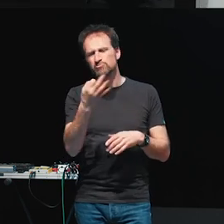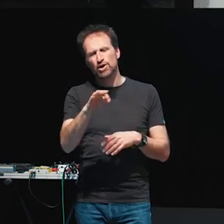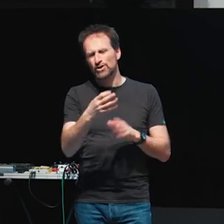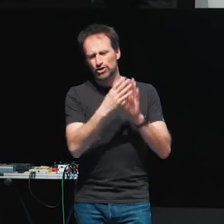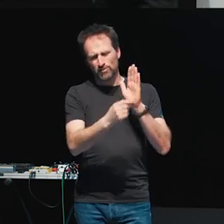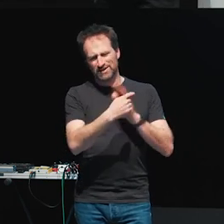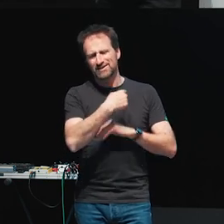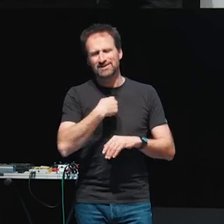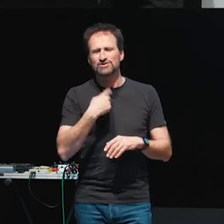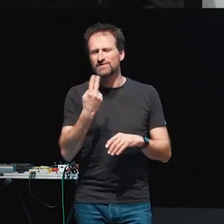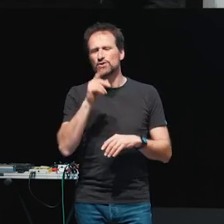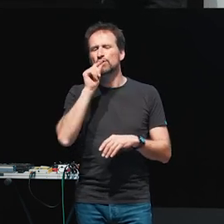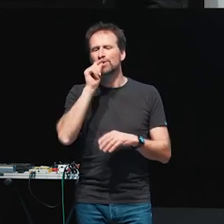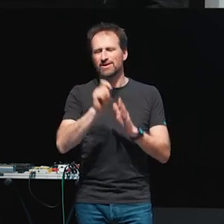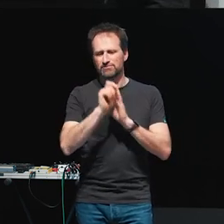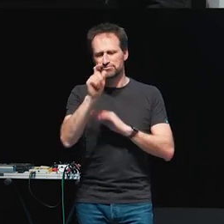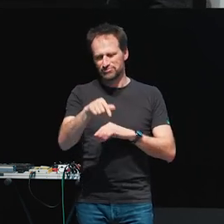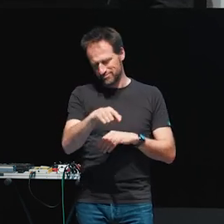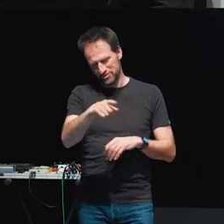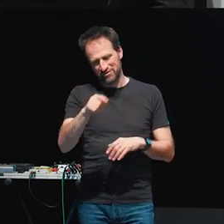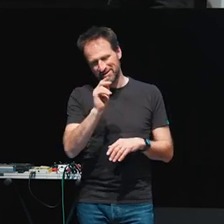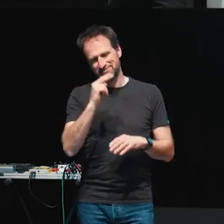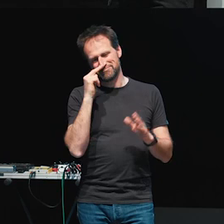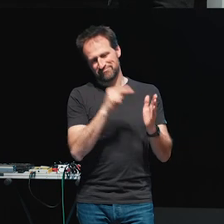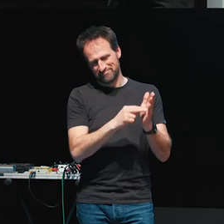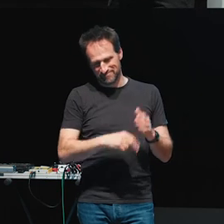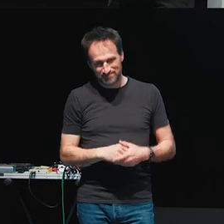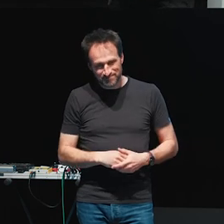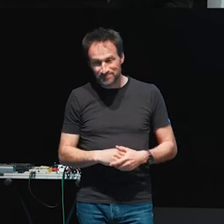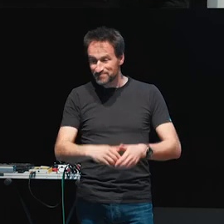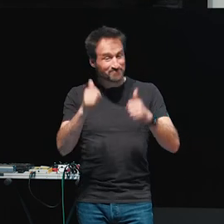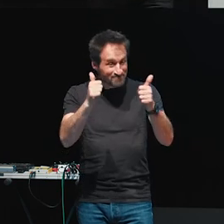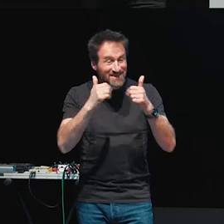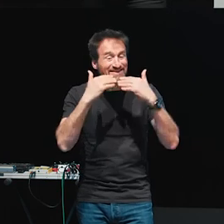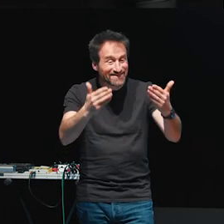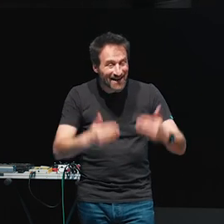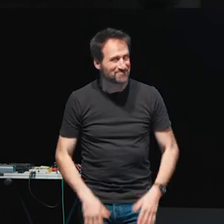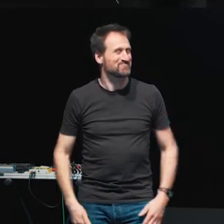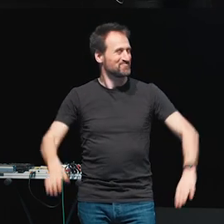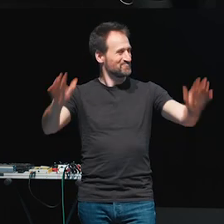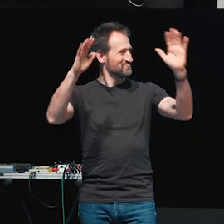So you can just take a look at them over there. Thank you, everyone.